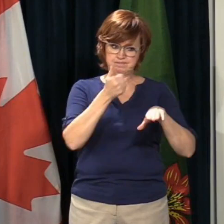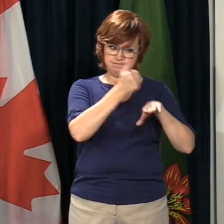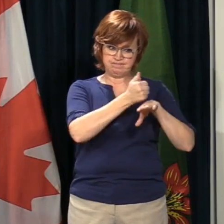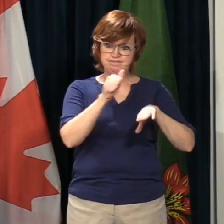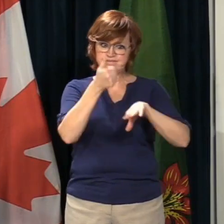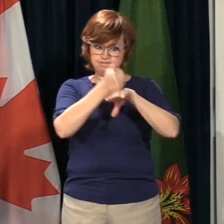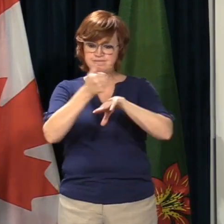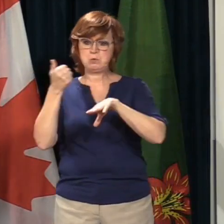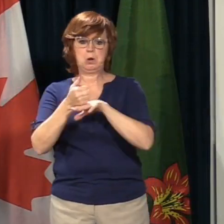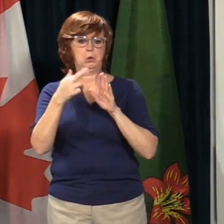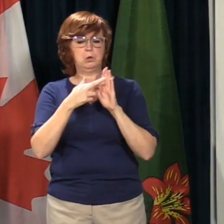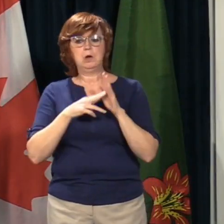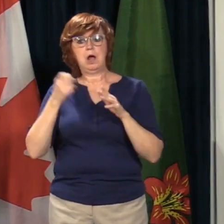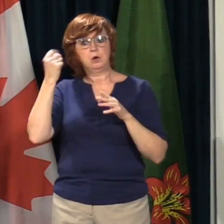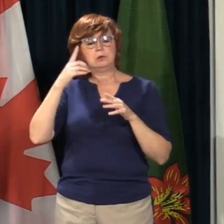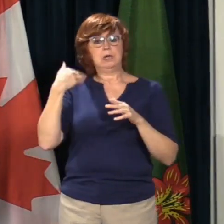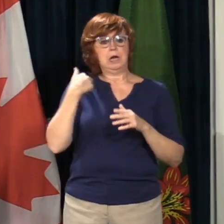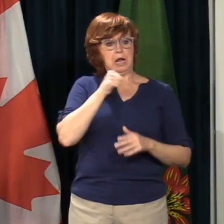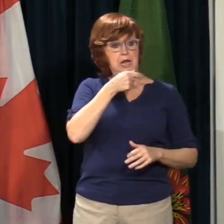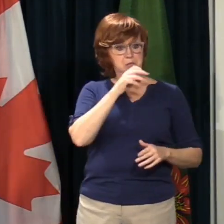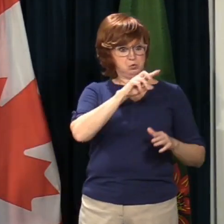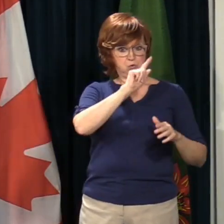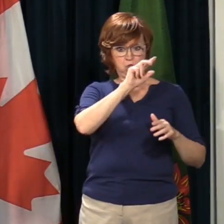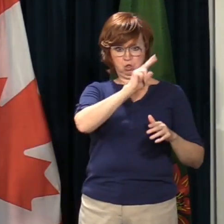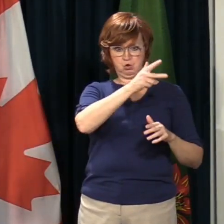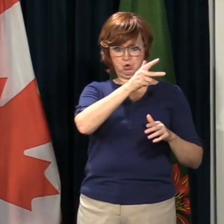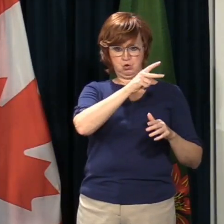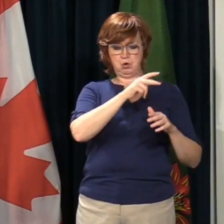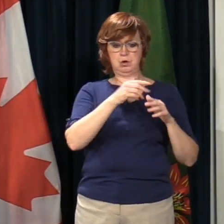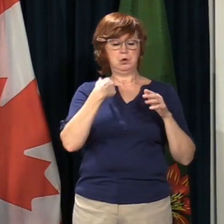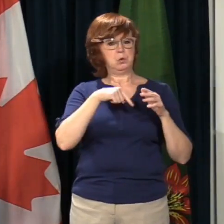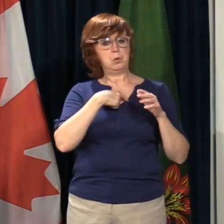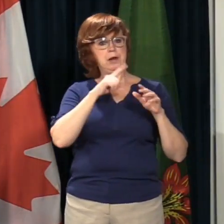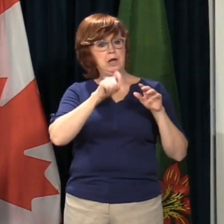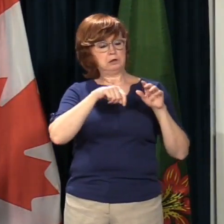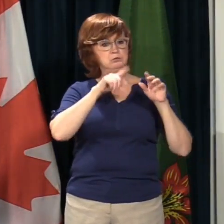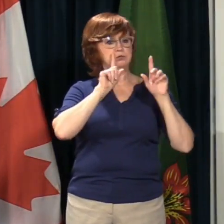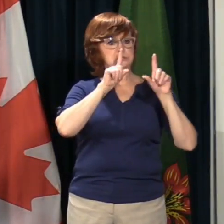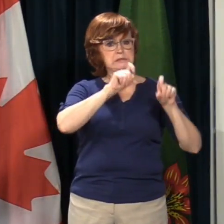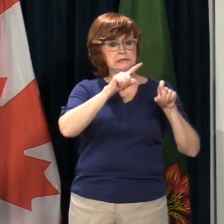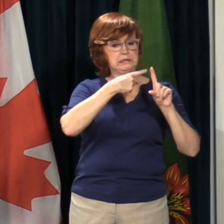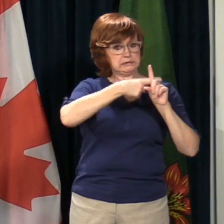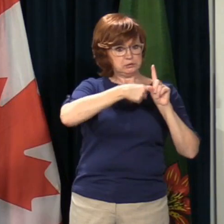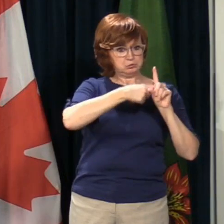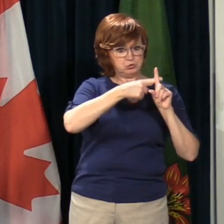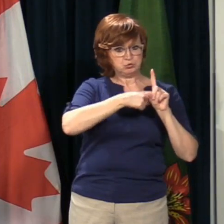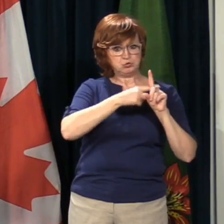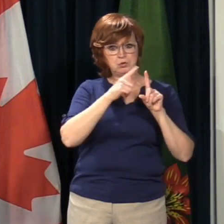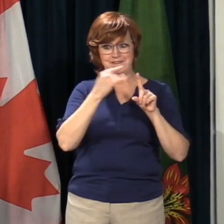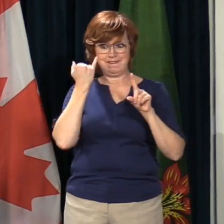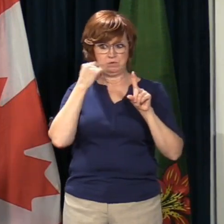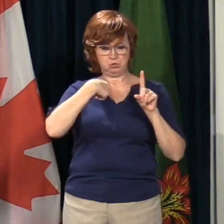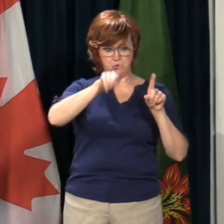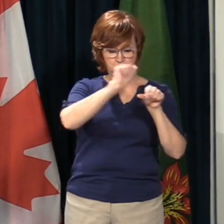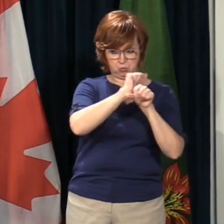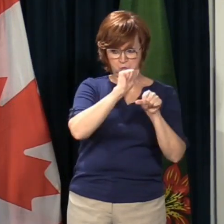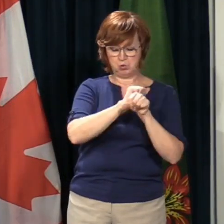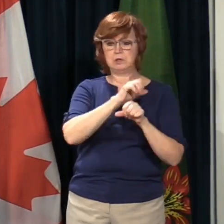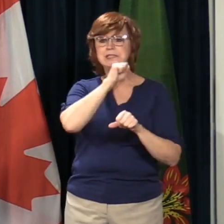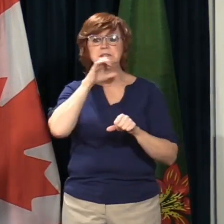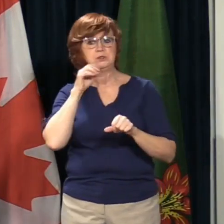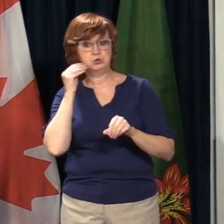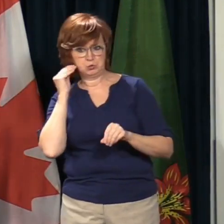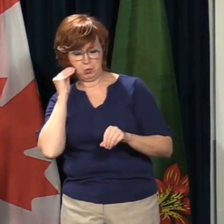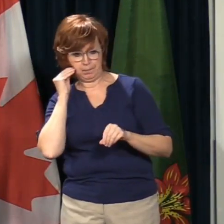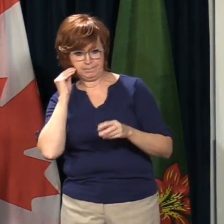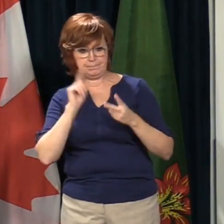Going back to April 3rd, we had put in place daily fitness for work screening for healthcare workers and anyone entering long-term care facilities. This measure is